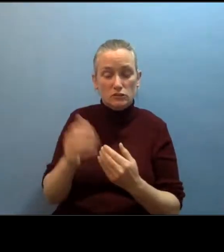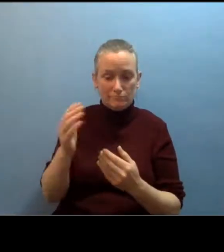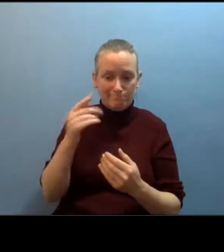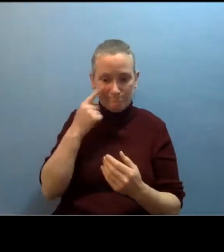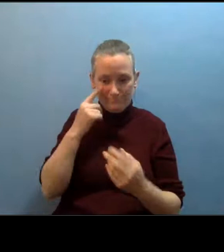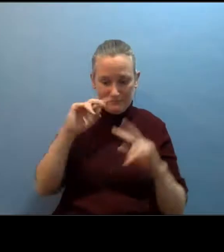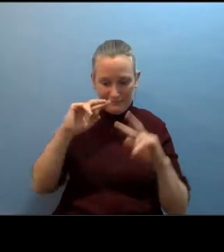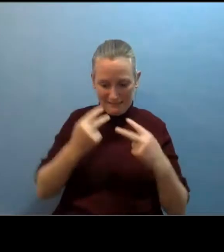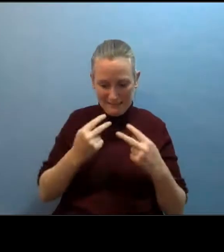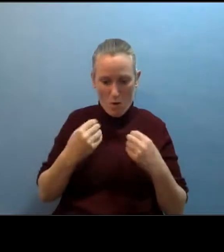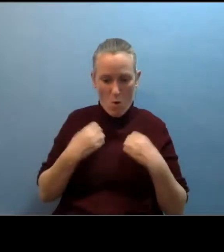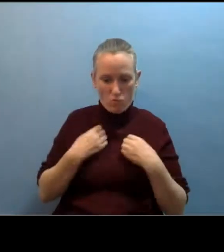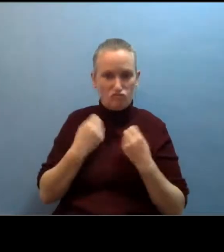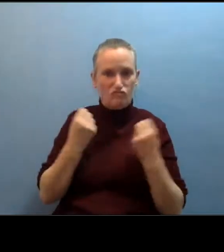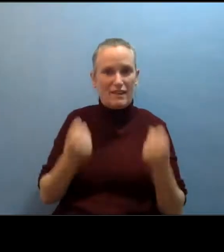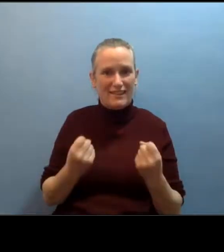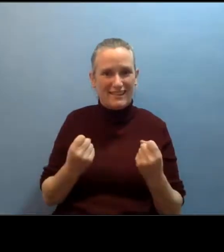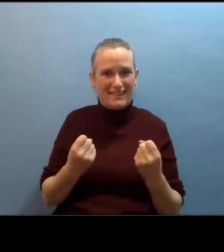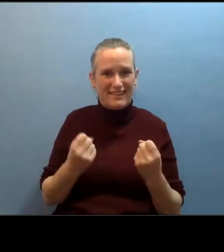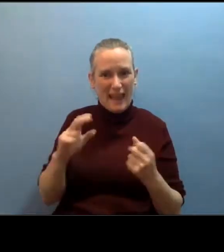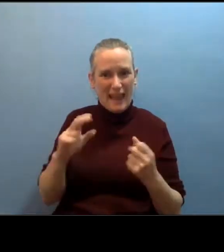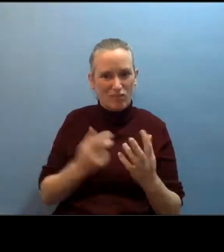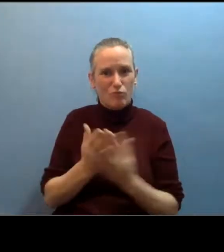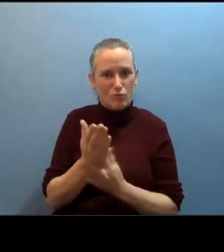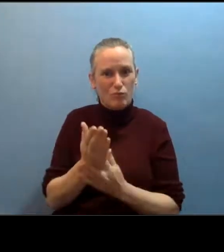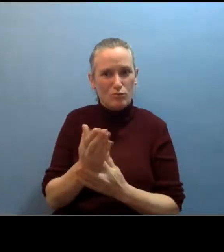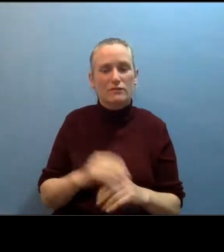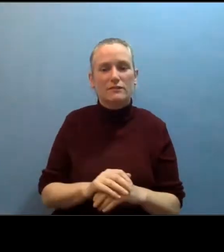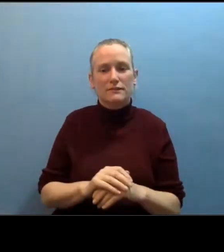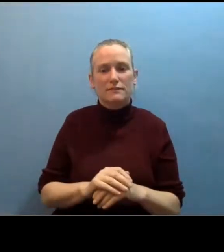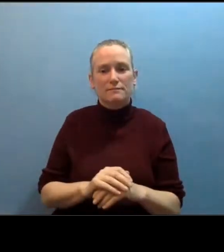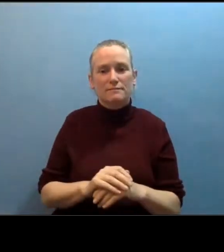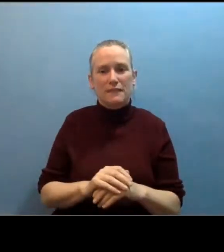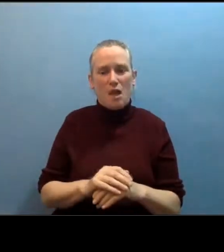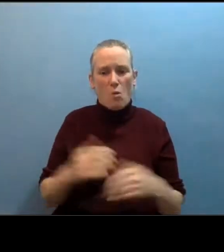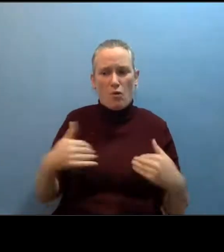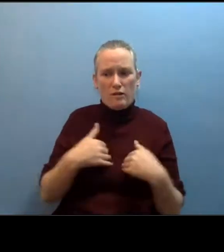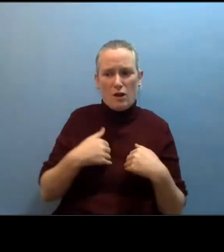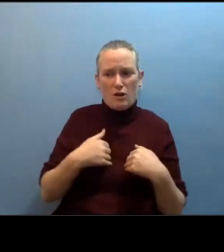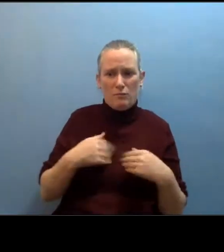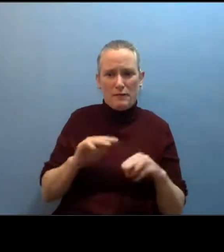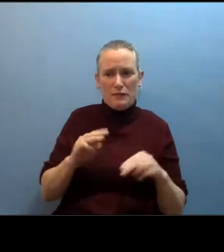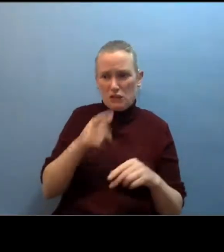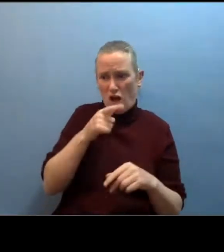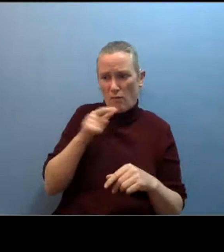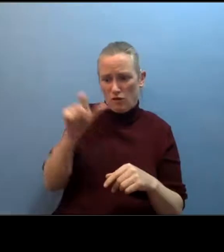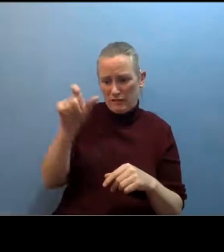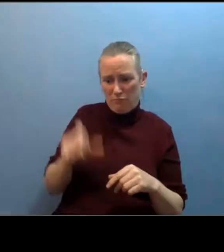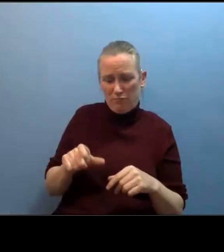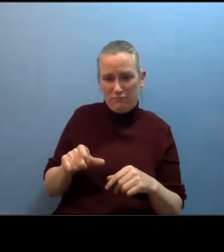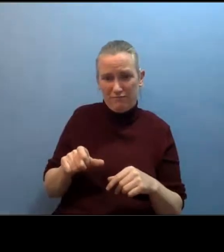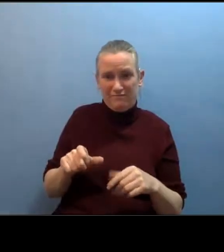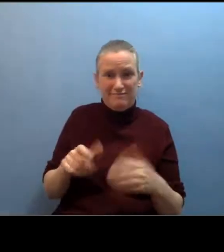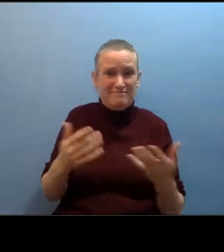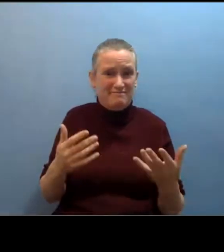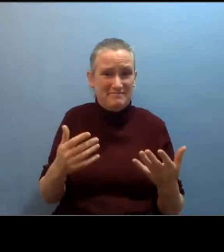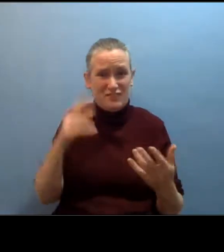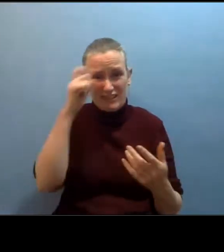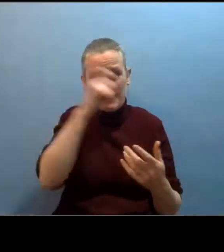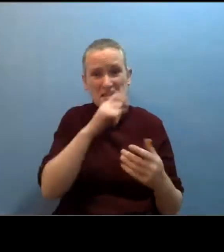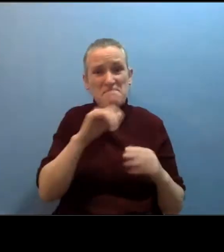to cope. People talking about them, I mean, it's a tricky one because people might, and we